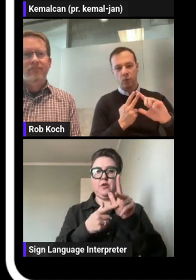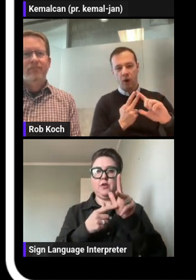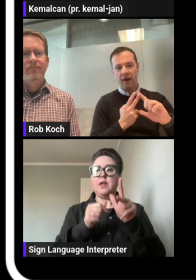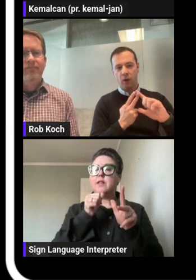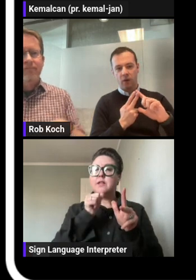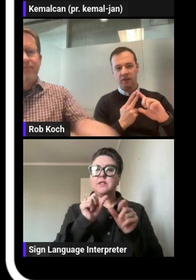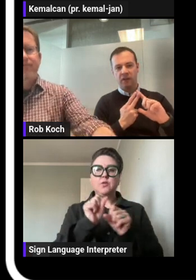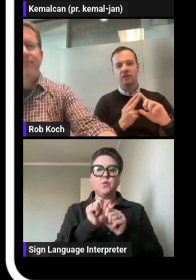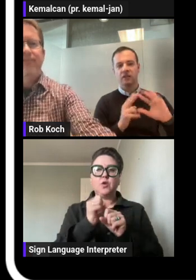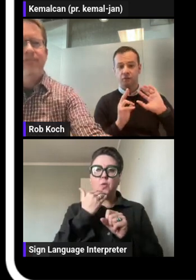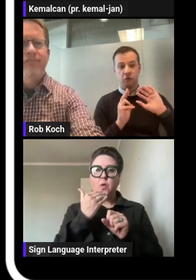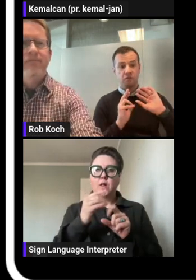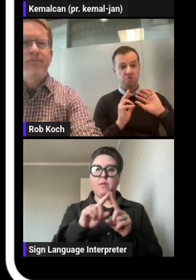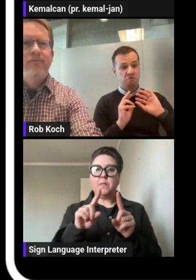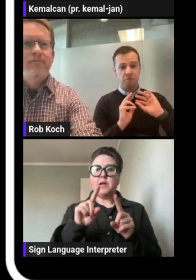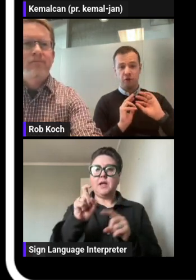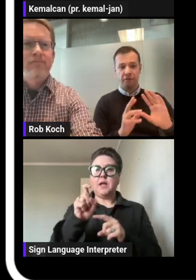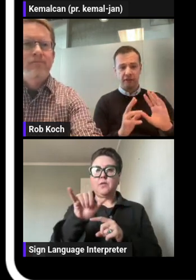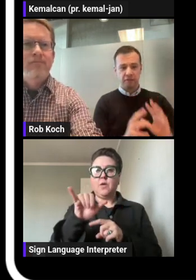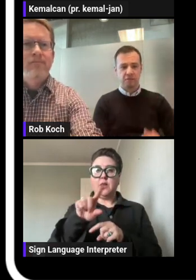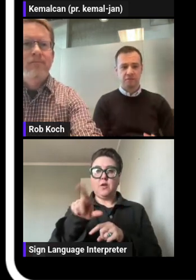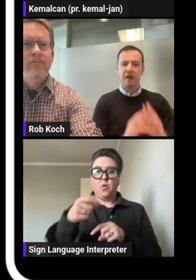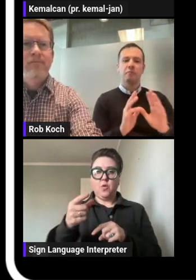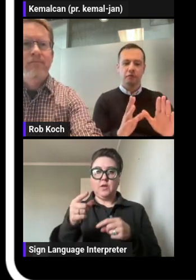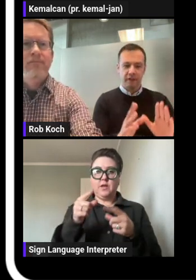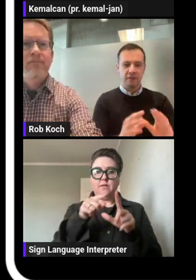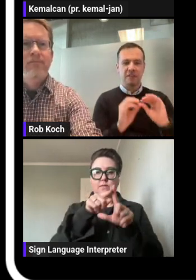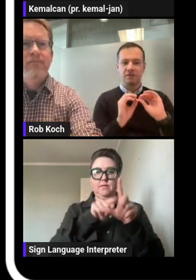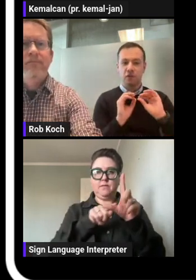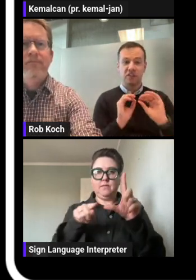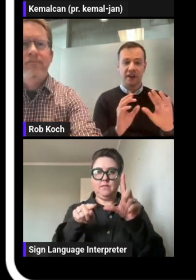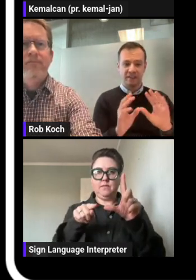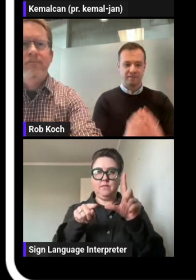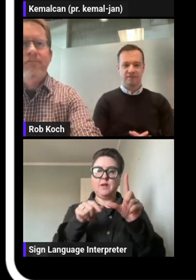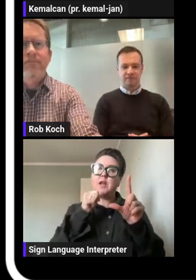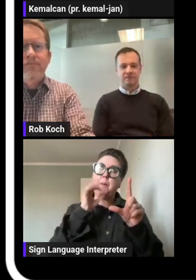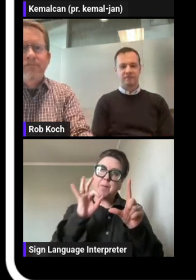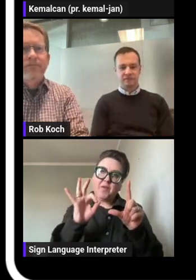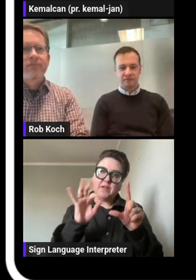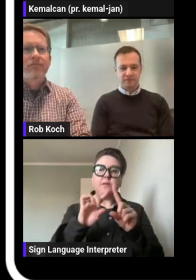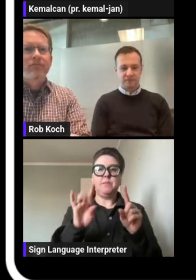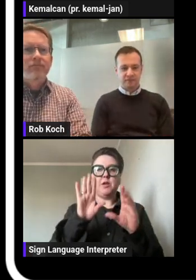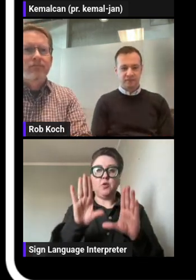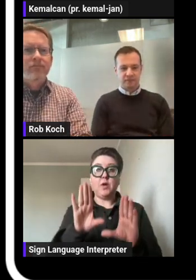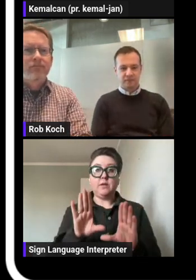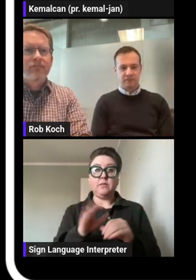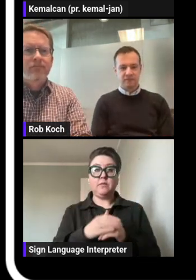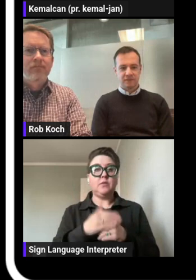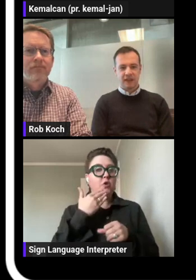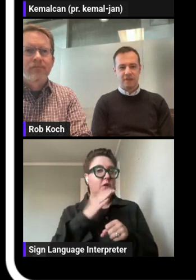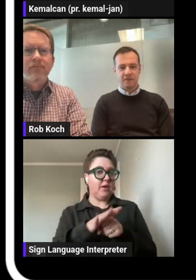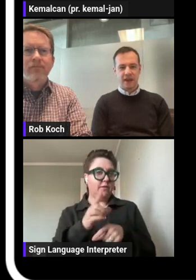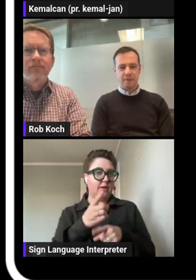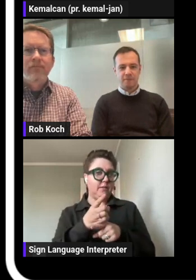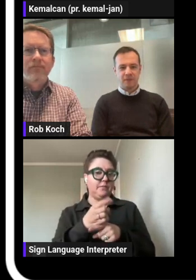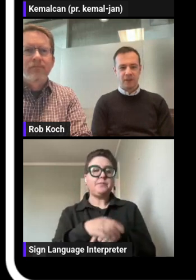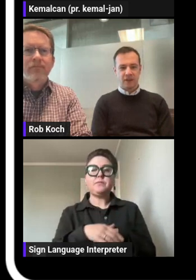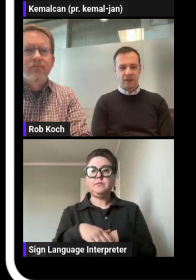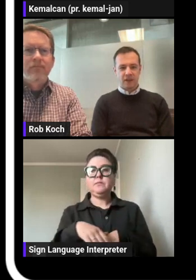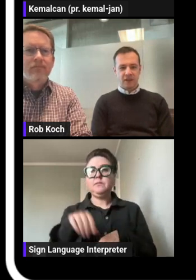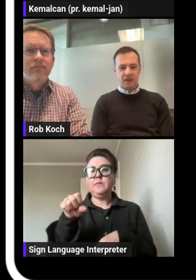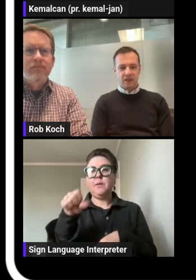X, Y only, it worked perfectly. Not perfectly, but it worked great. Good enough, right? Yeah.